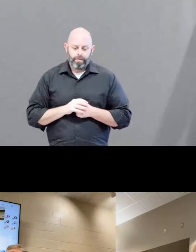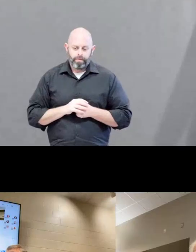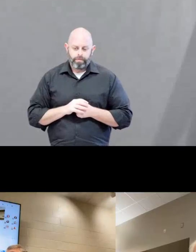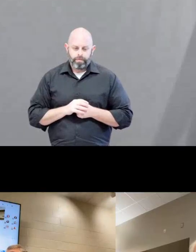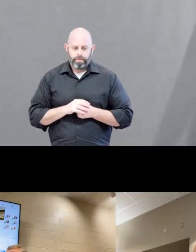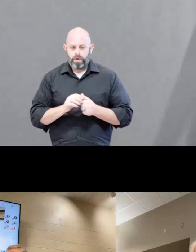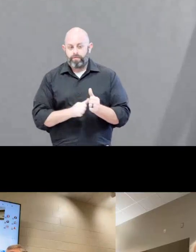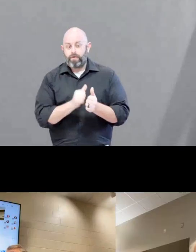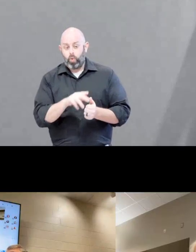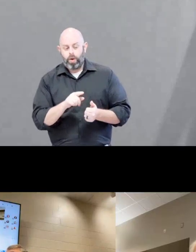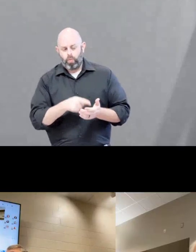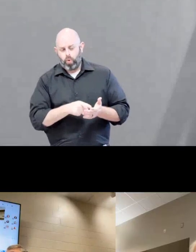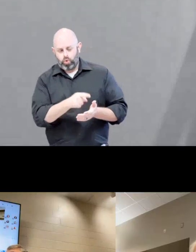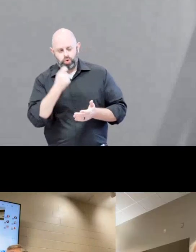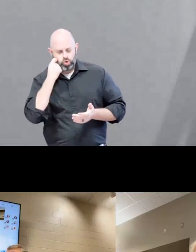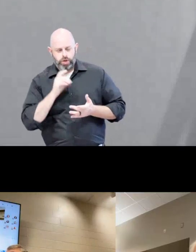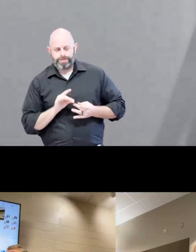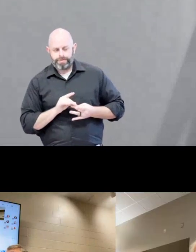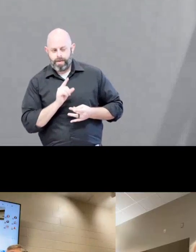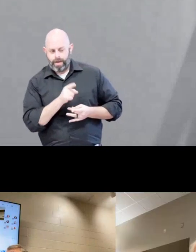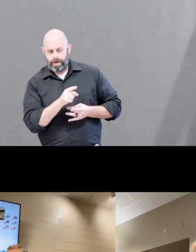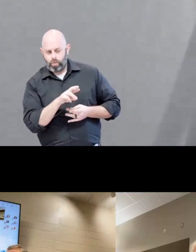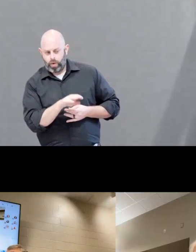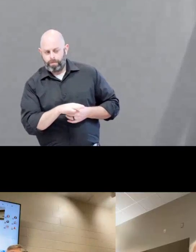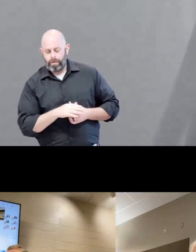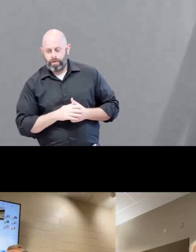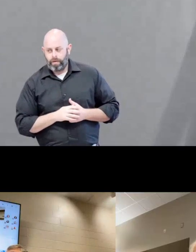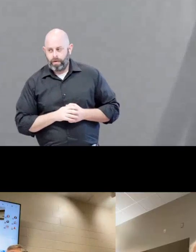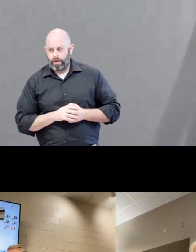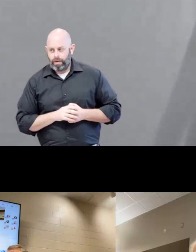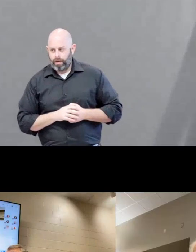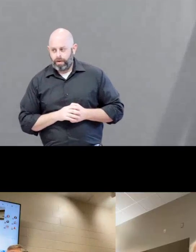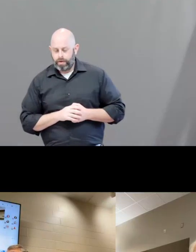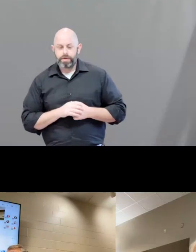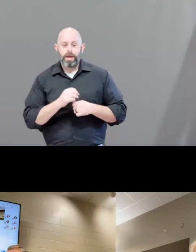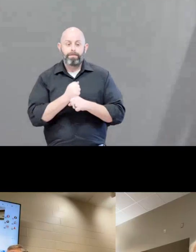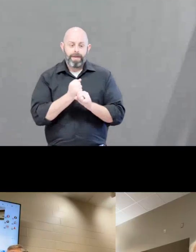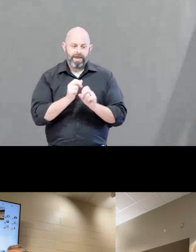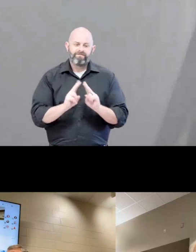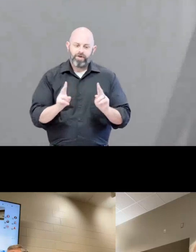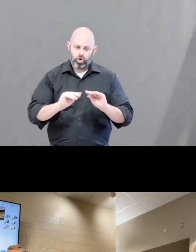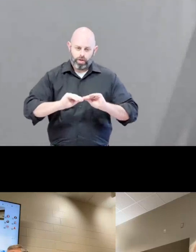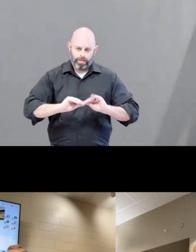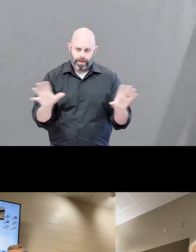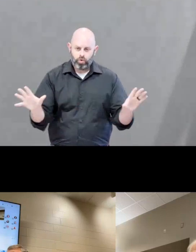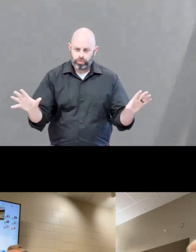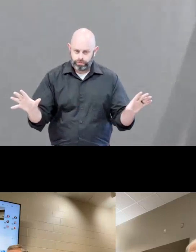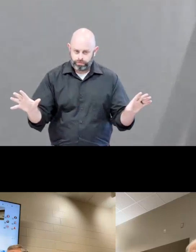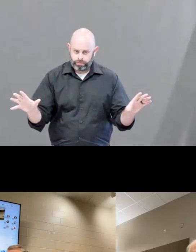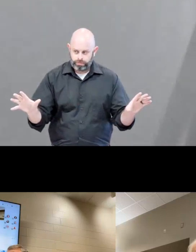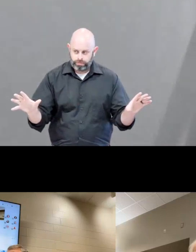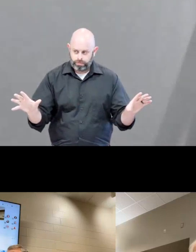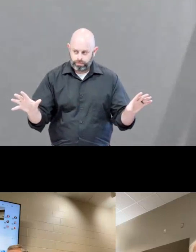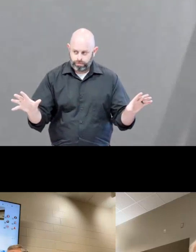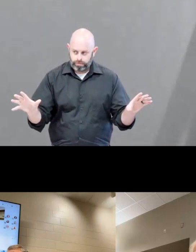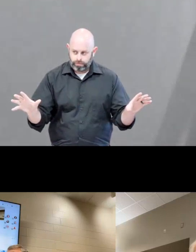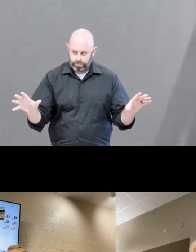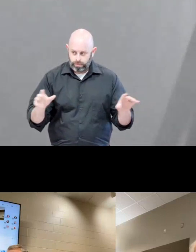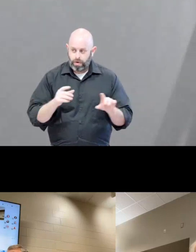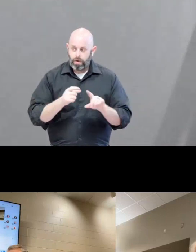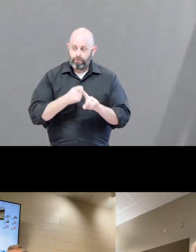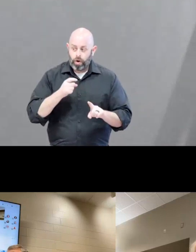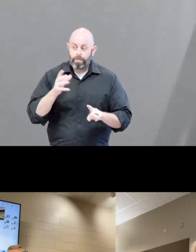To follow up what you said, Ron, just make it very clear that it's from a